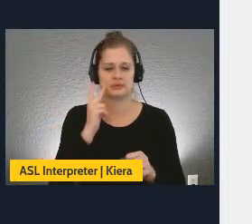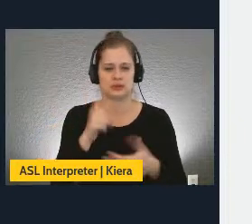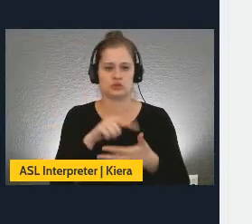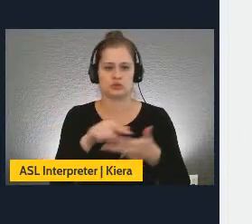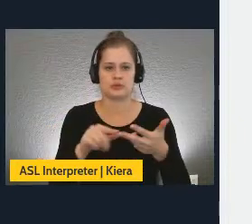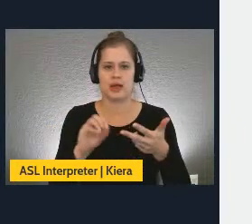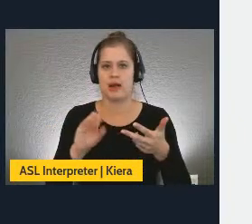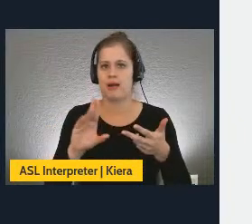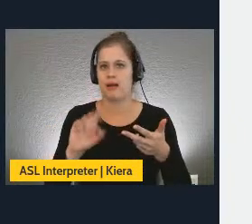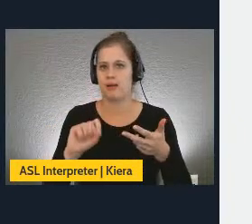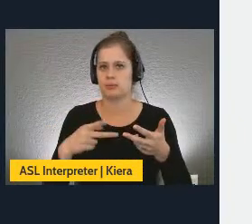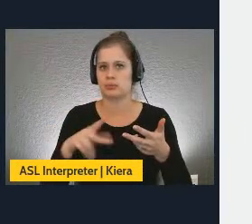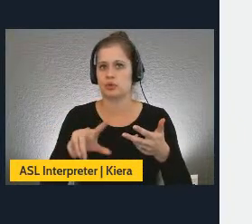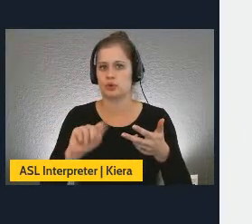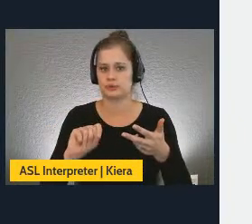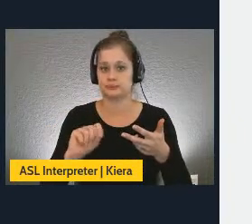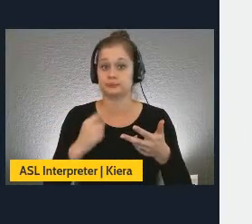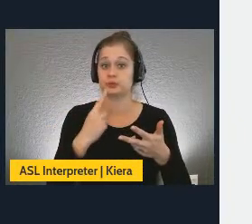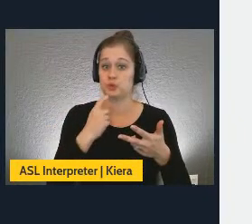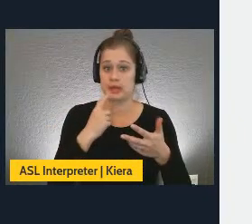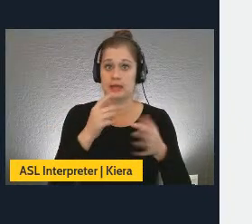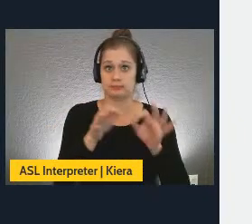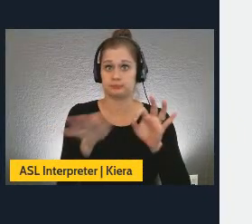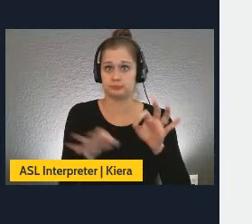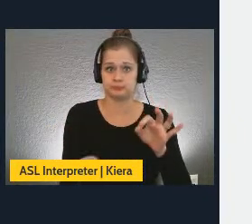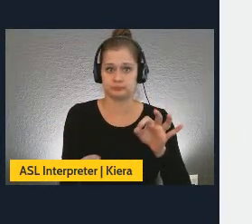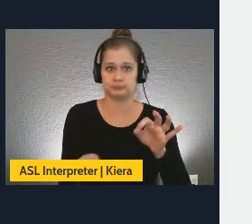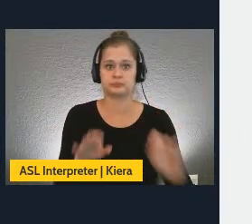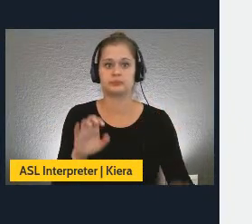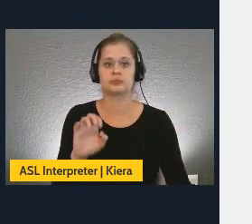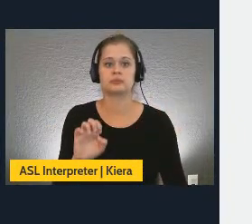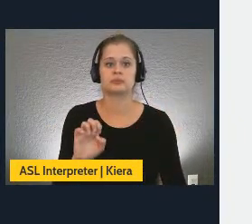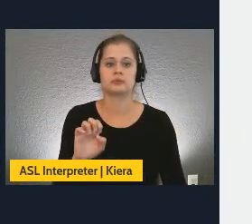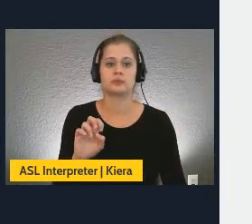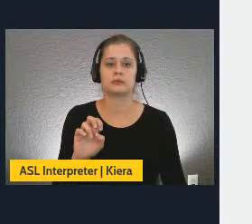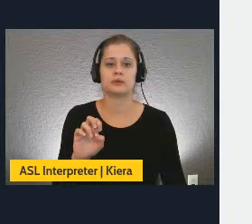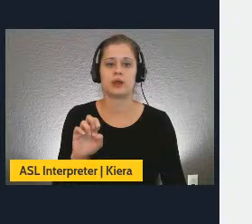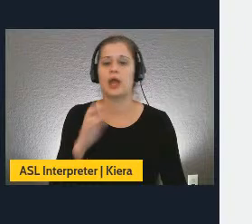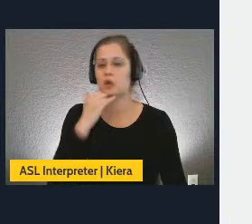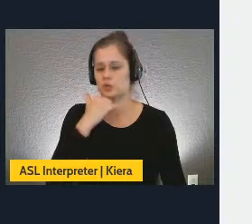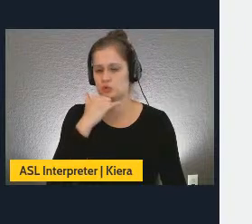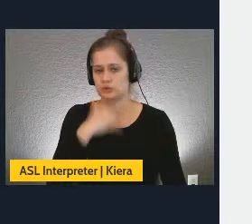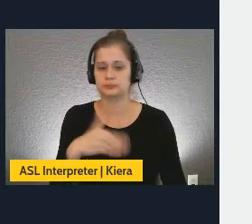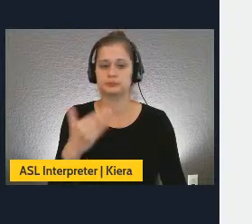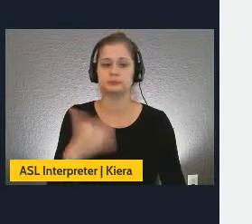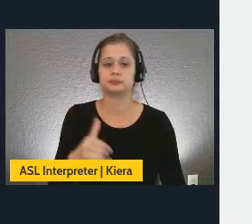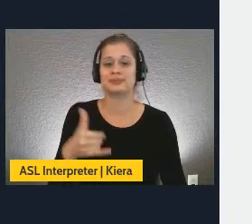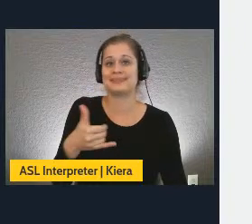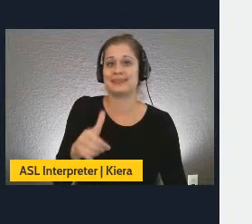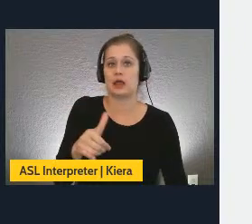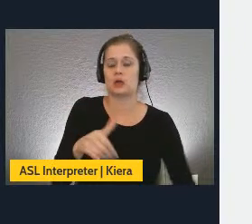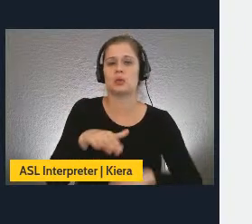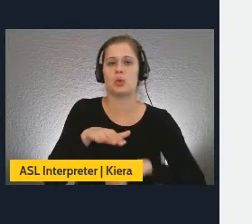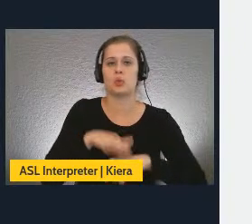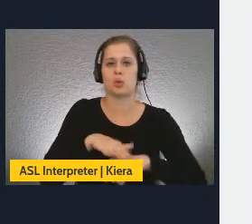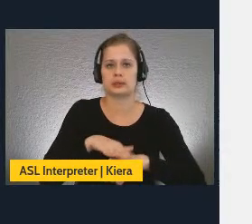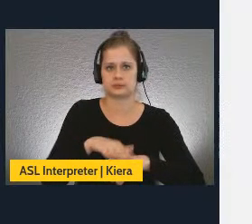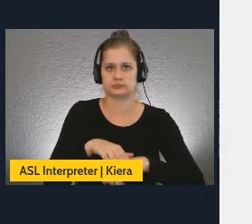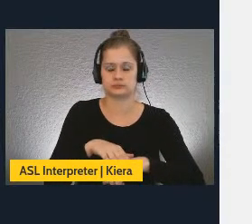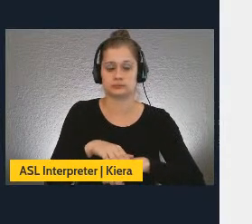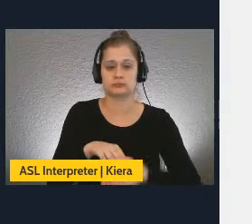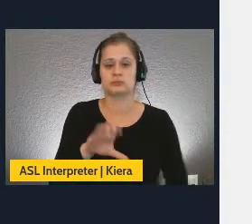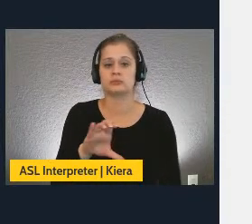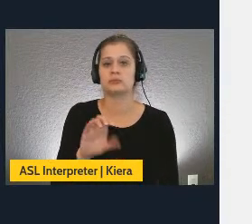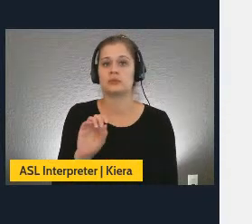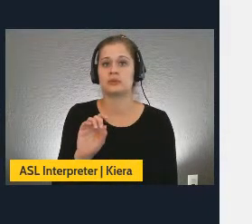the console. In red, we've got errors, and in yellow, we've got a warning. So CDK-nag rules